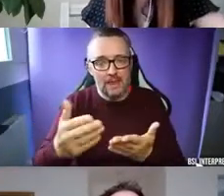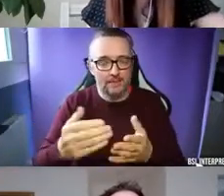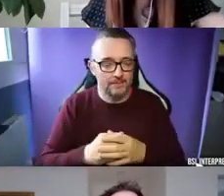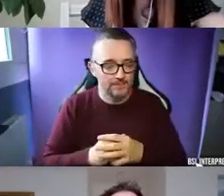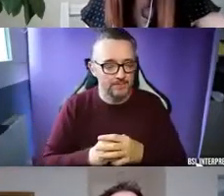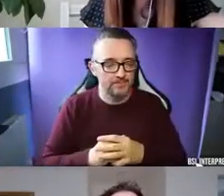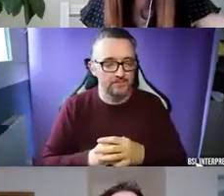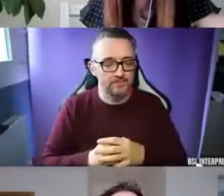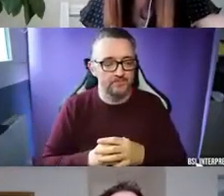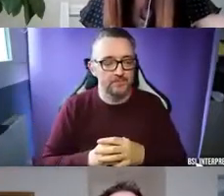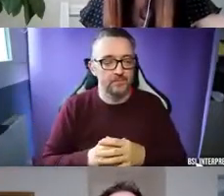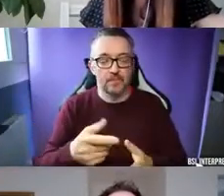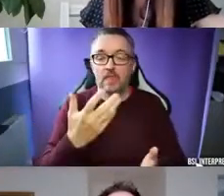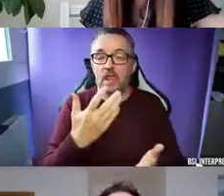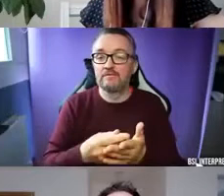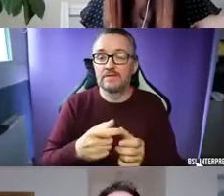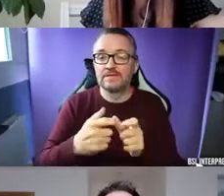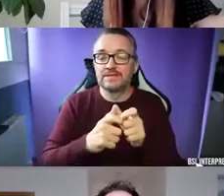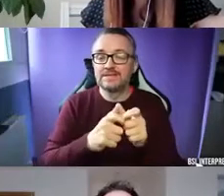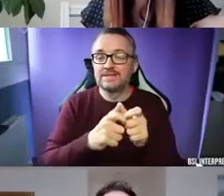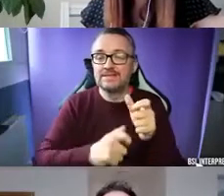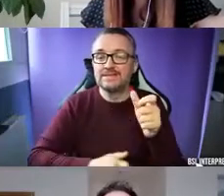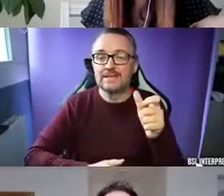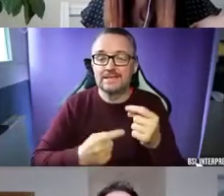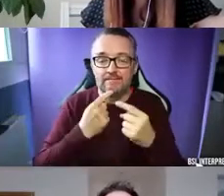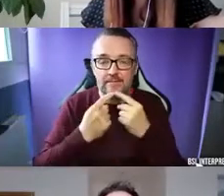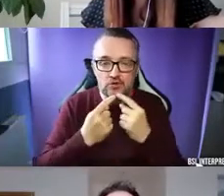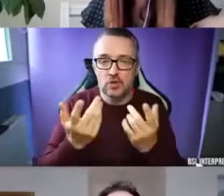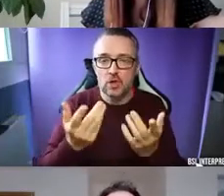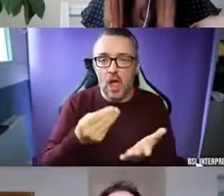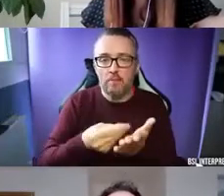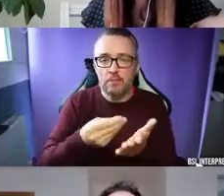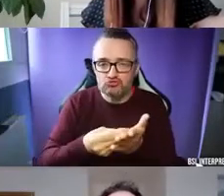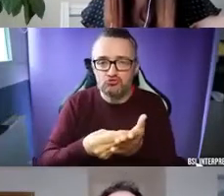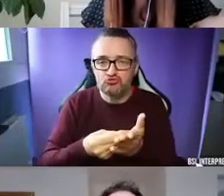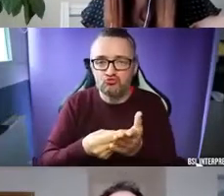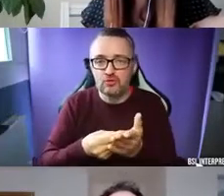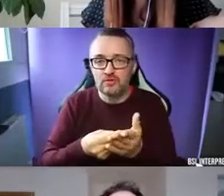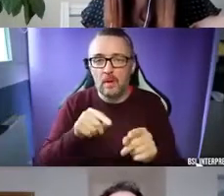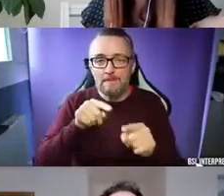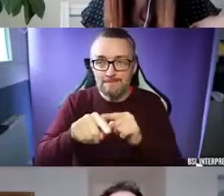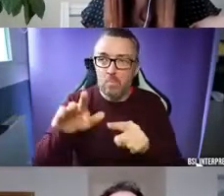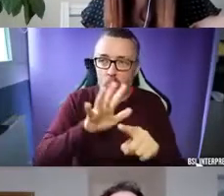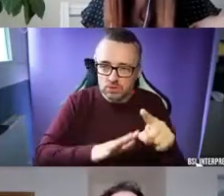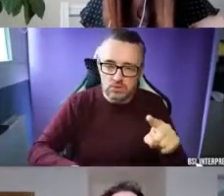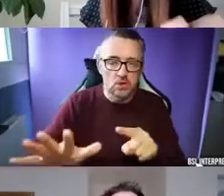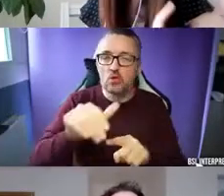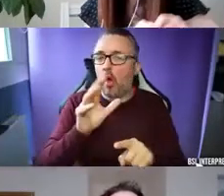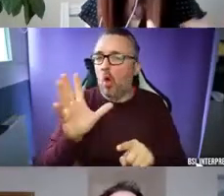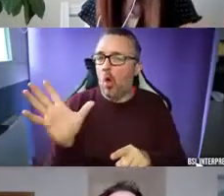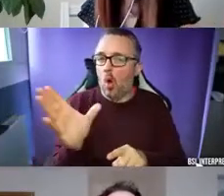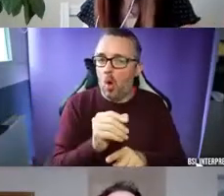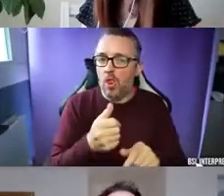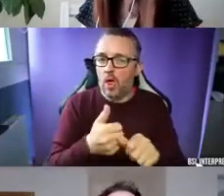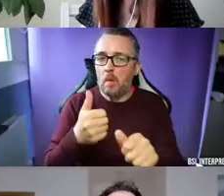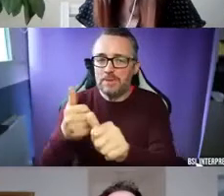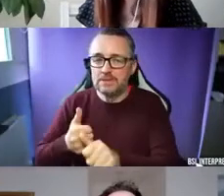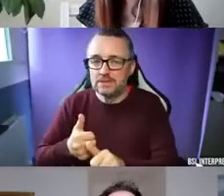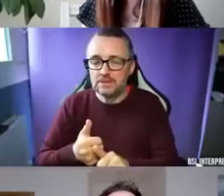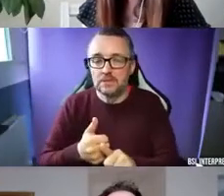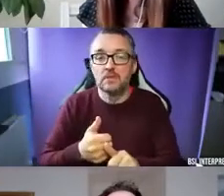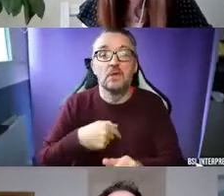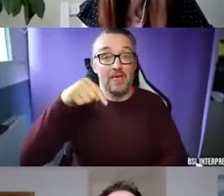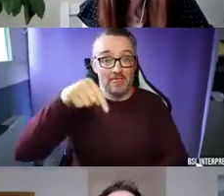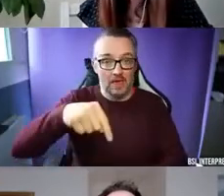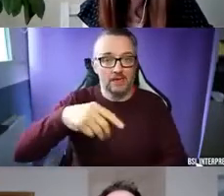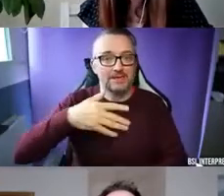We have fares and ticket information for most operators, but not all of them. And we want to improve this,